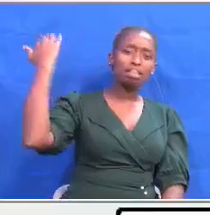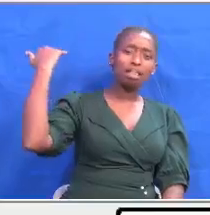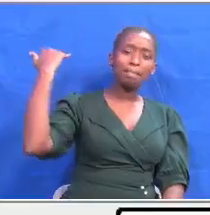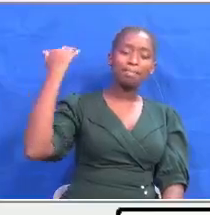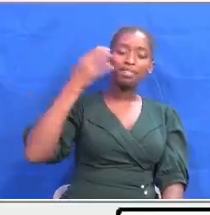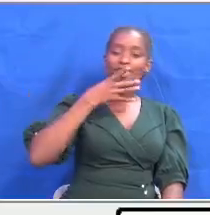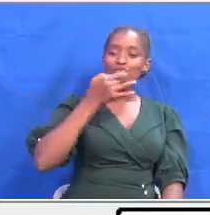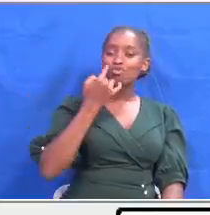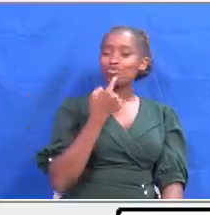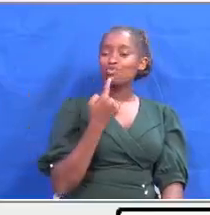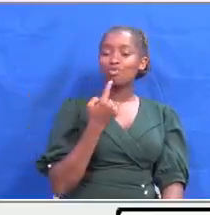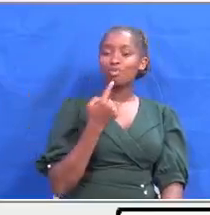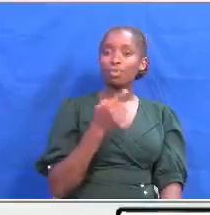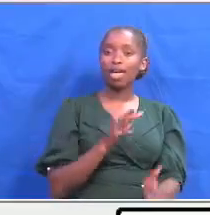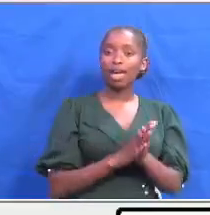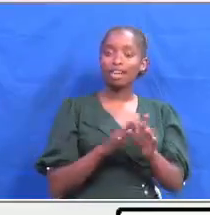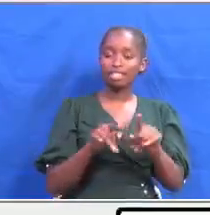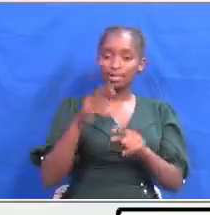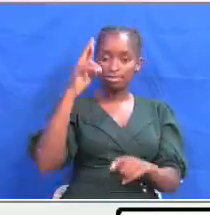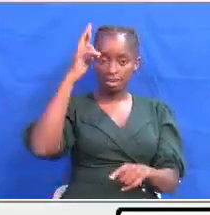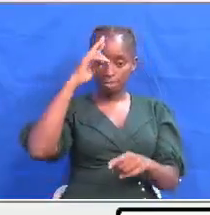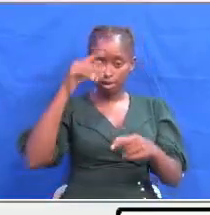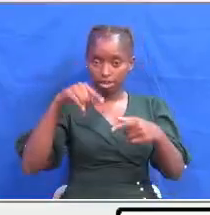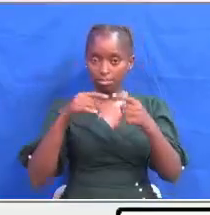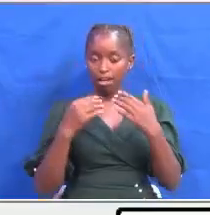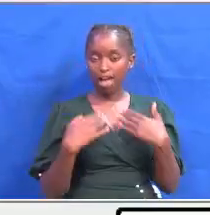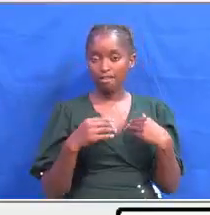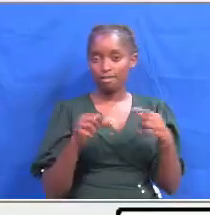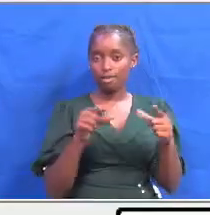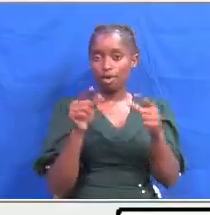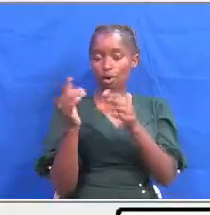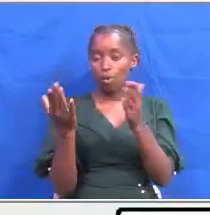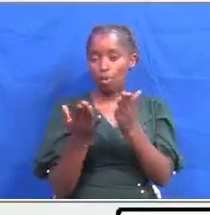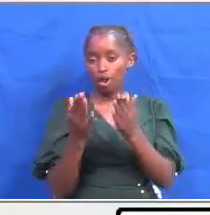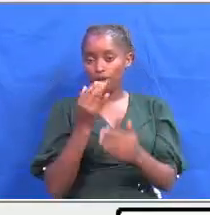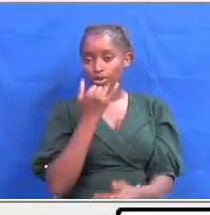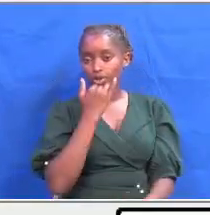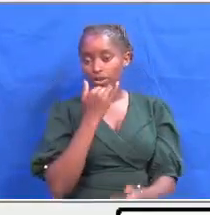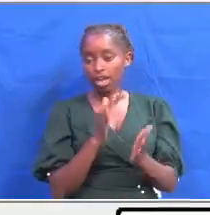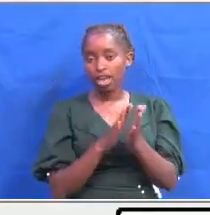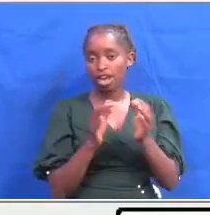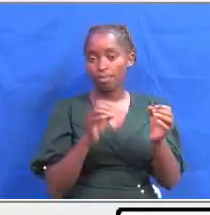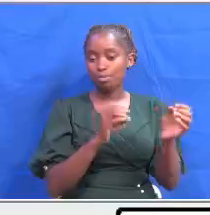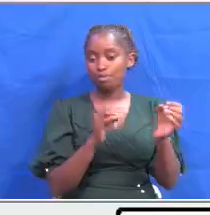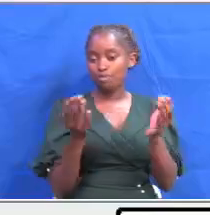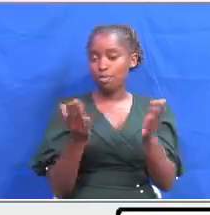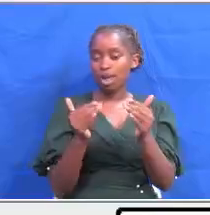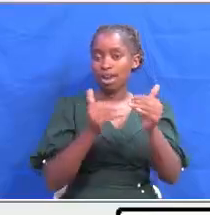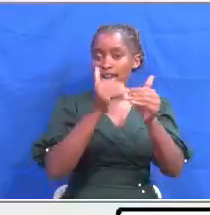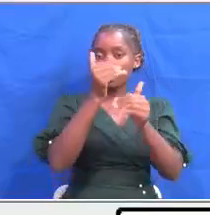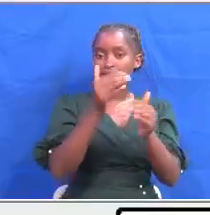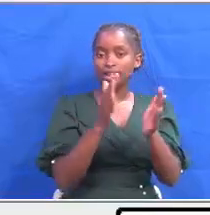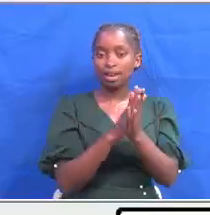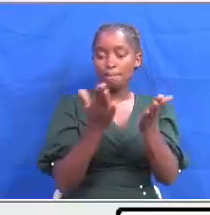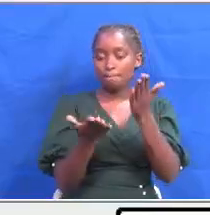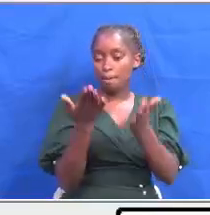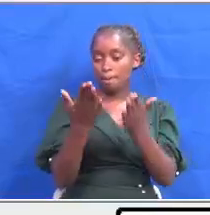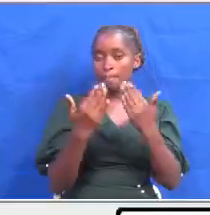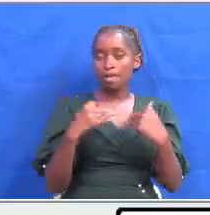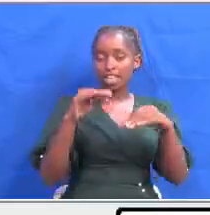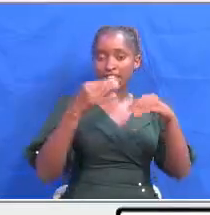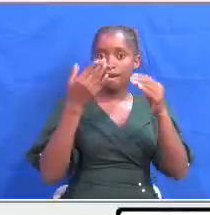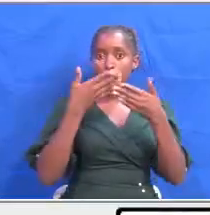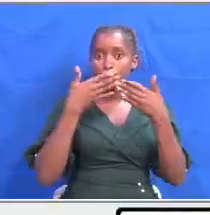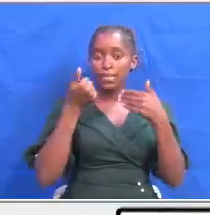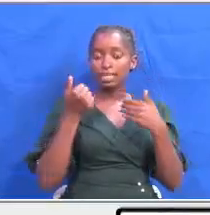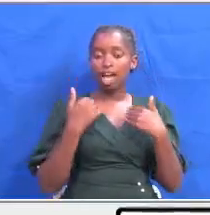but also to remind yourself, where have I come from and where am I going? Mm-hmm. And maybe give you a better vision if you